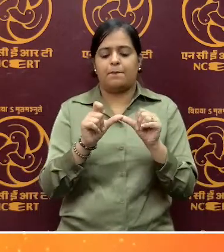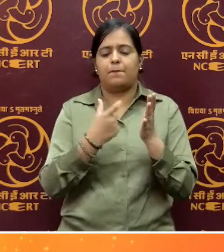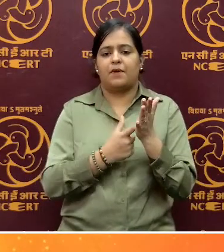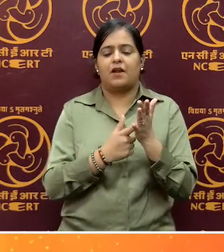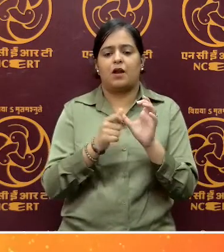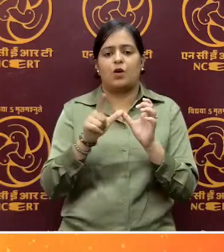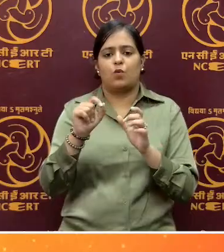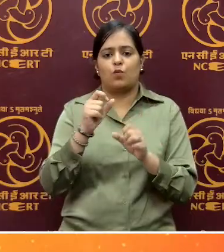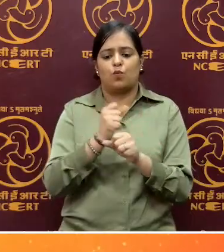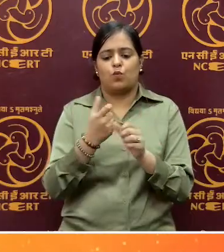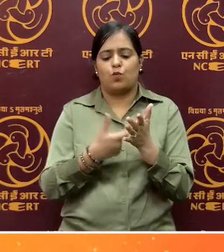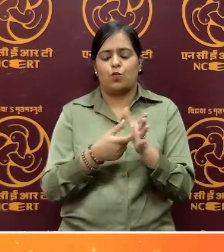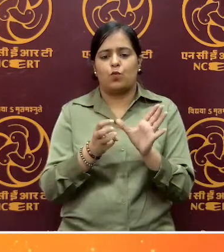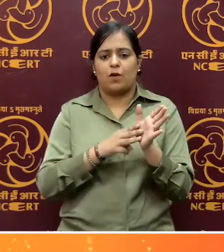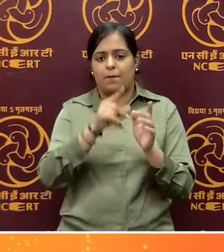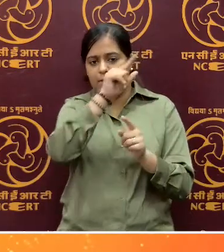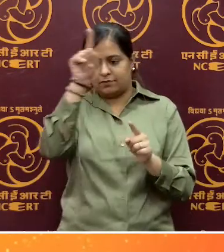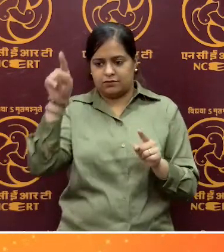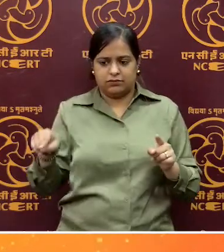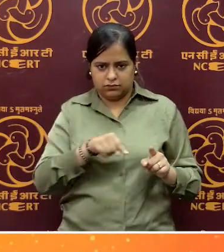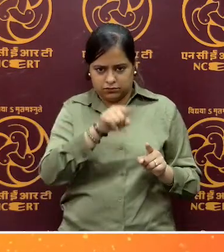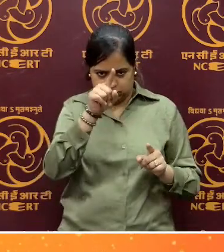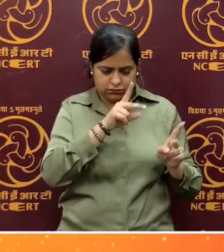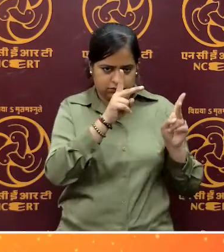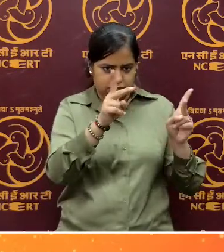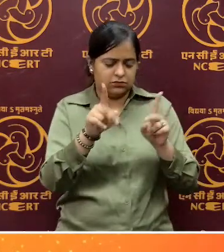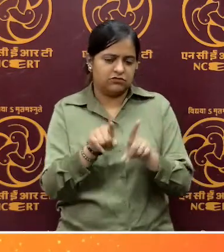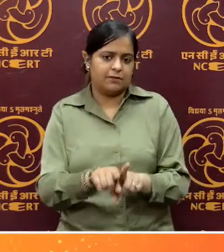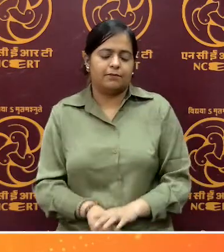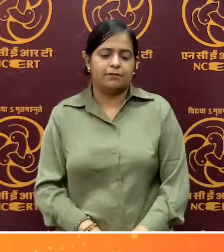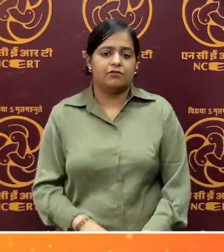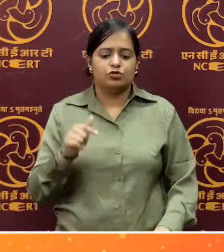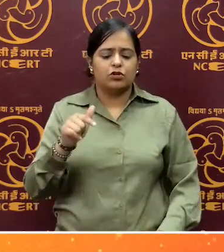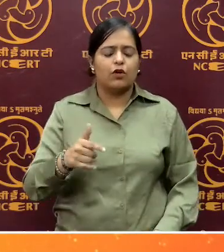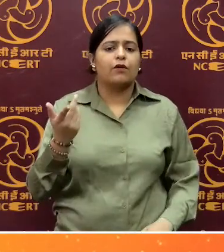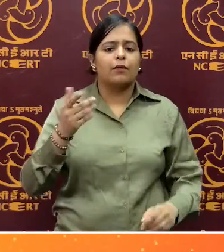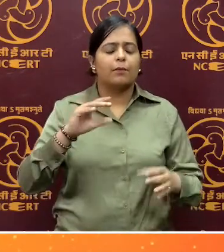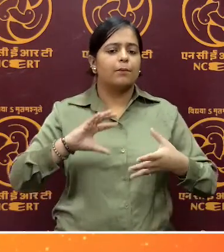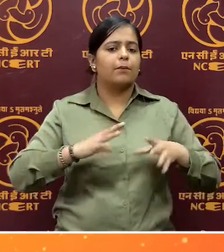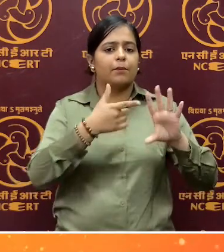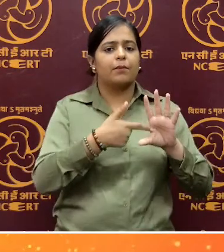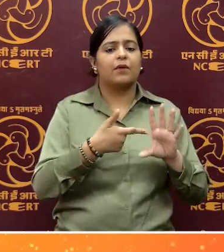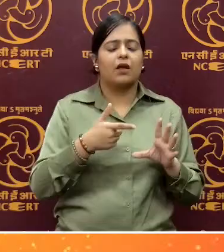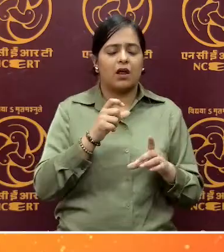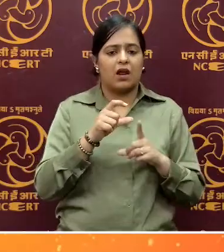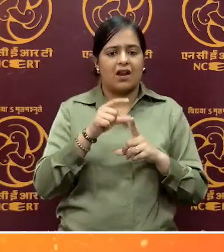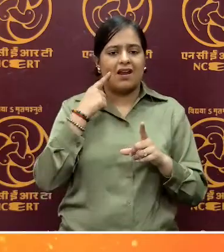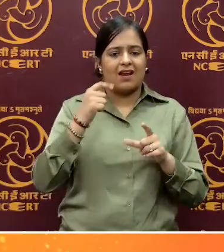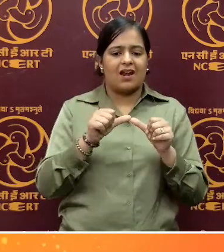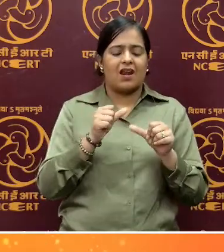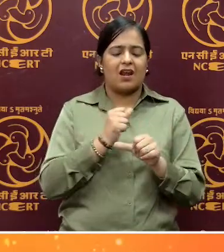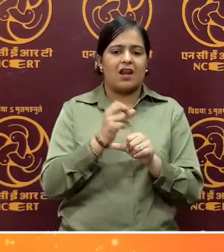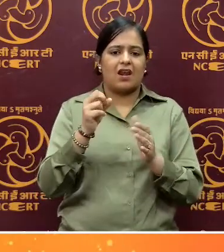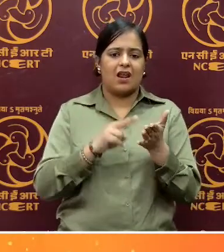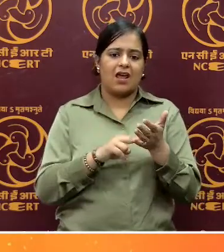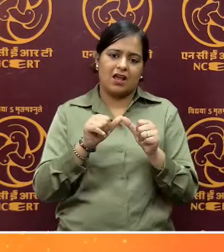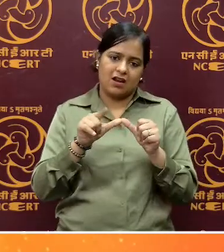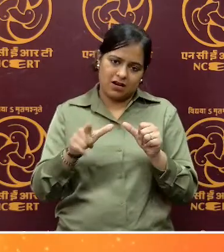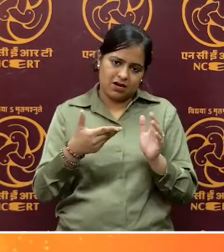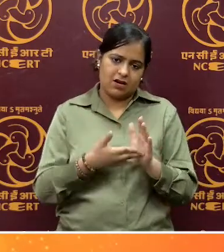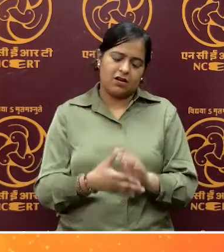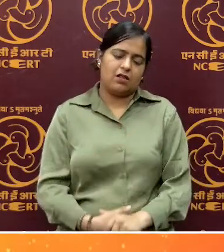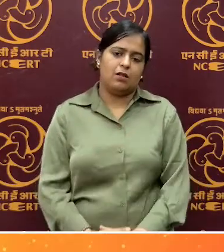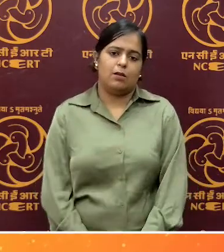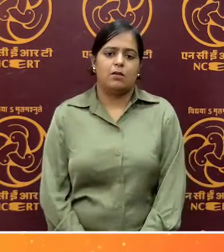draw a line which is again parallel to this side. So where it meets, that is the diagonal that we have, that is the fourth point of that